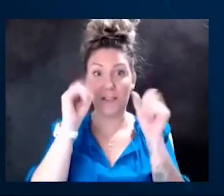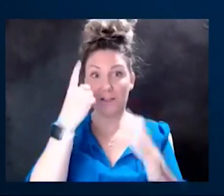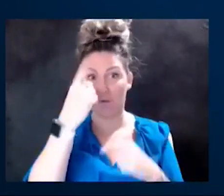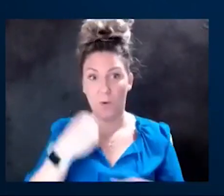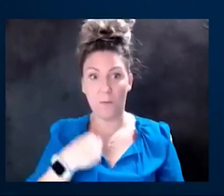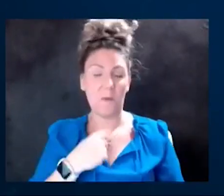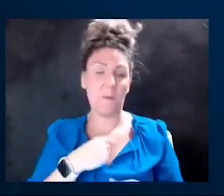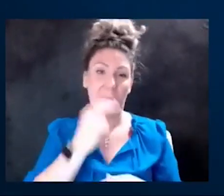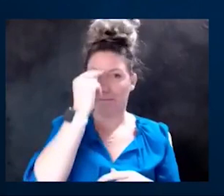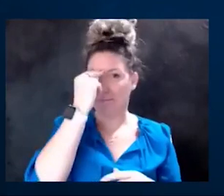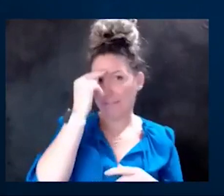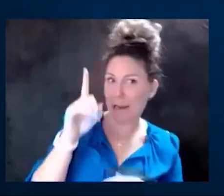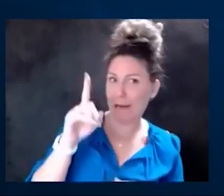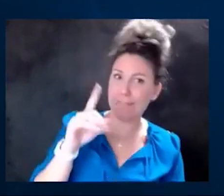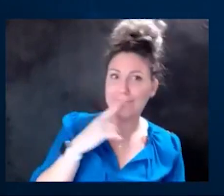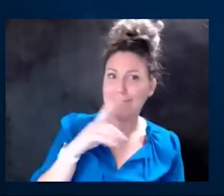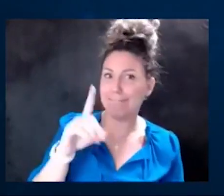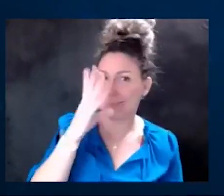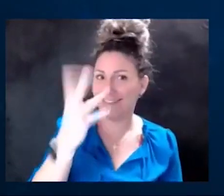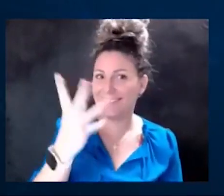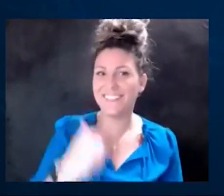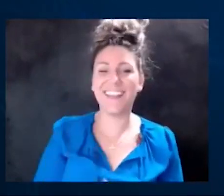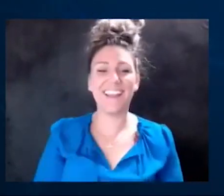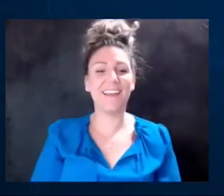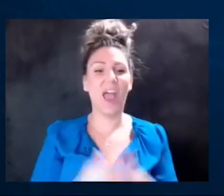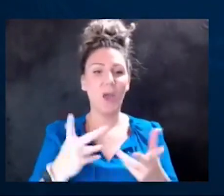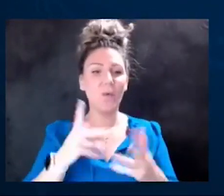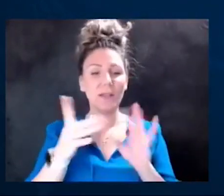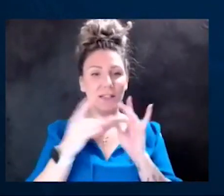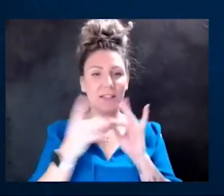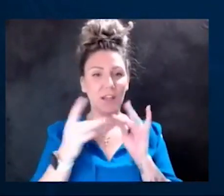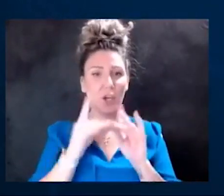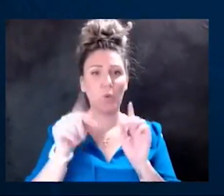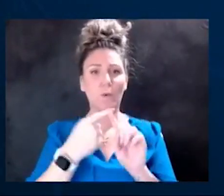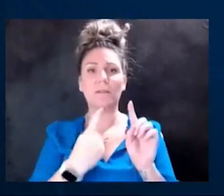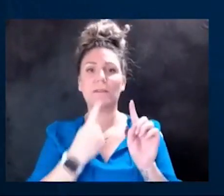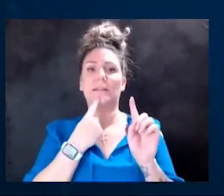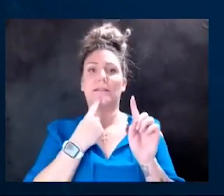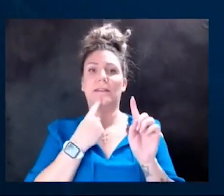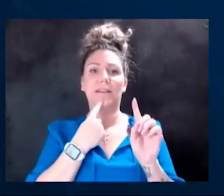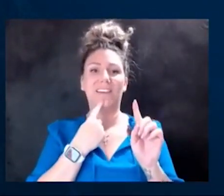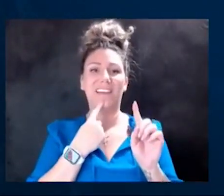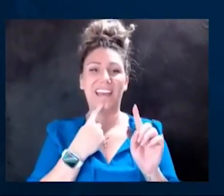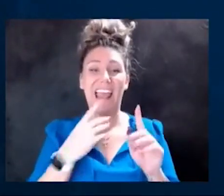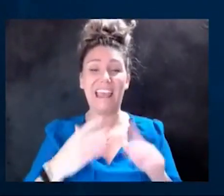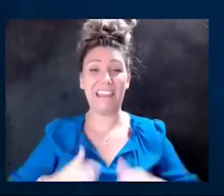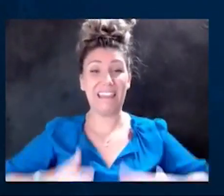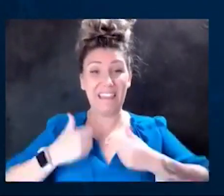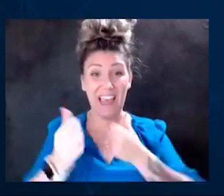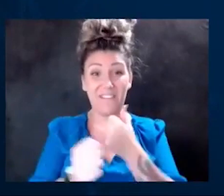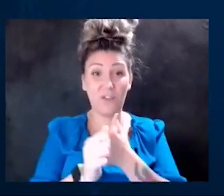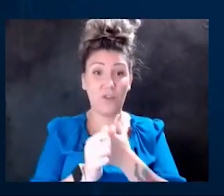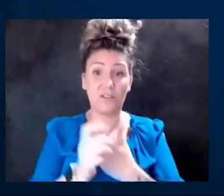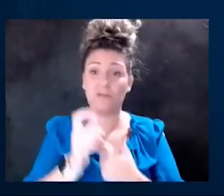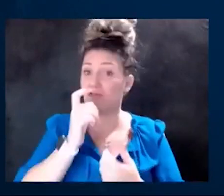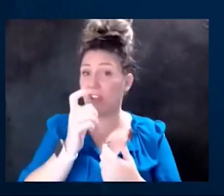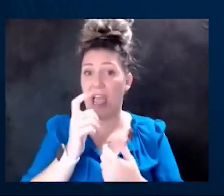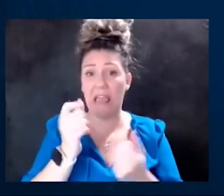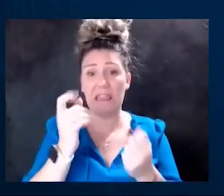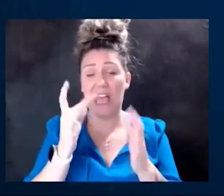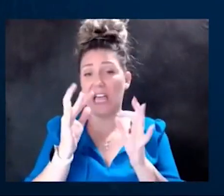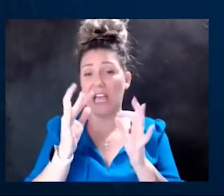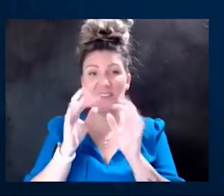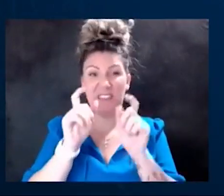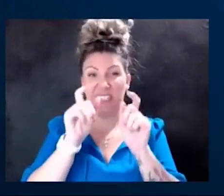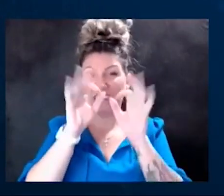data nerd. And I would just like to point out that when you get to severe and life-threatening, there just aren't a lot of dots and no space between the dots. Yeah,